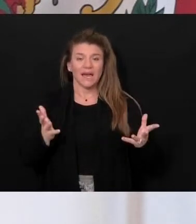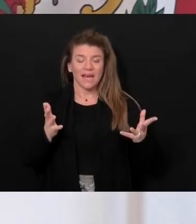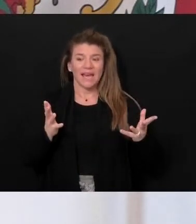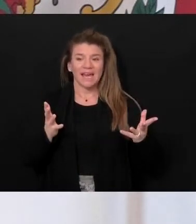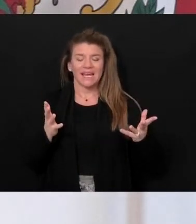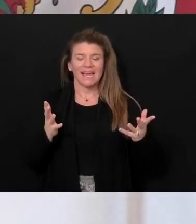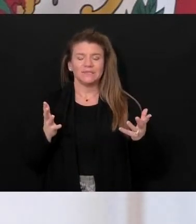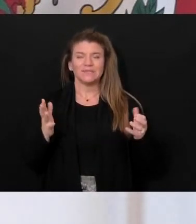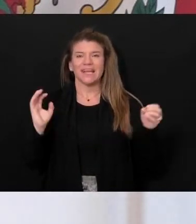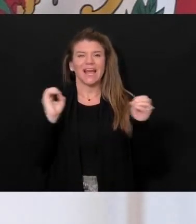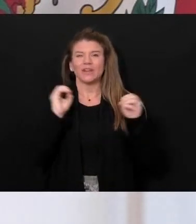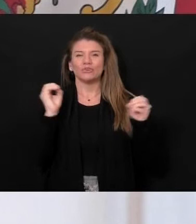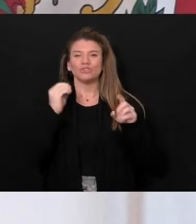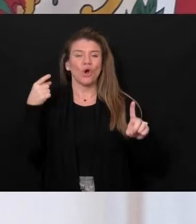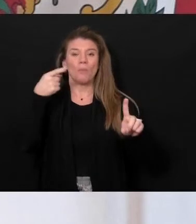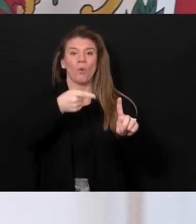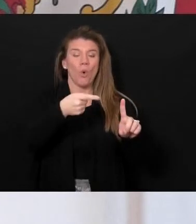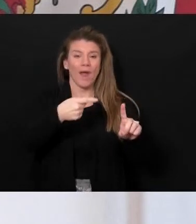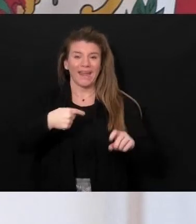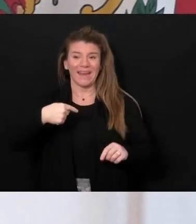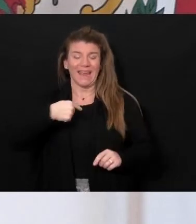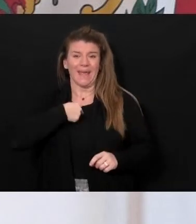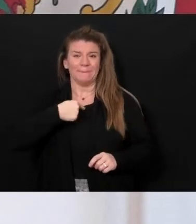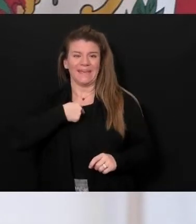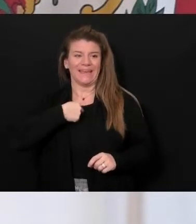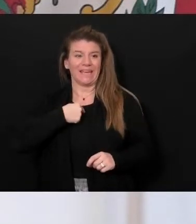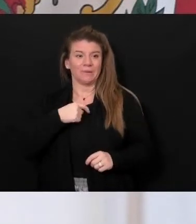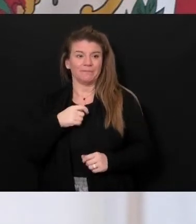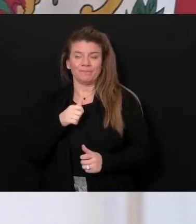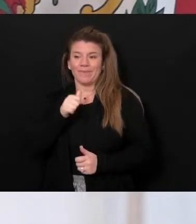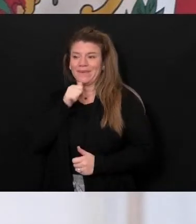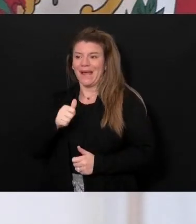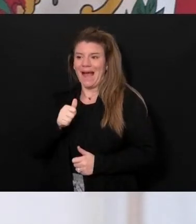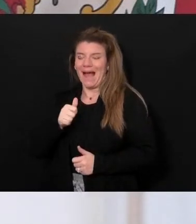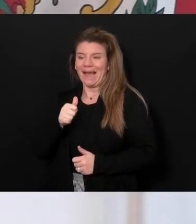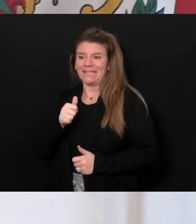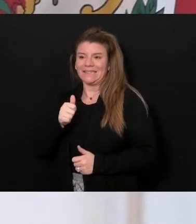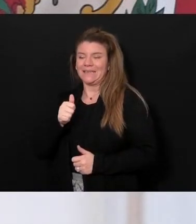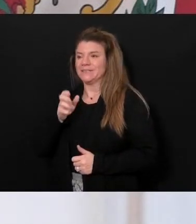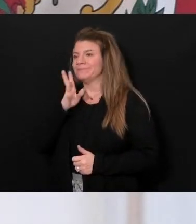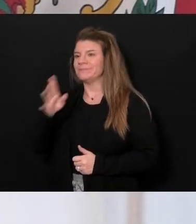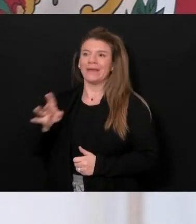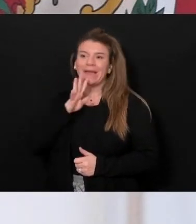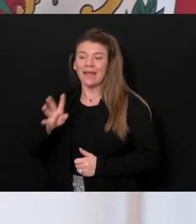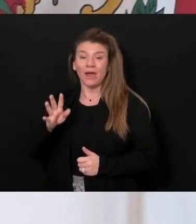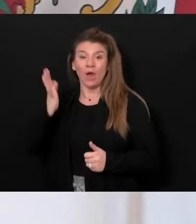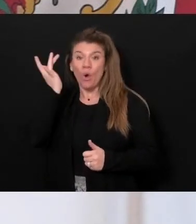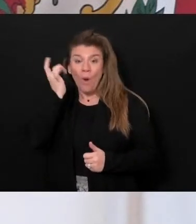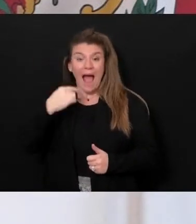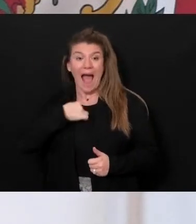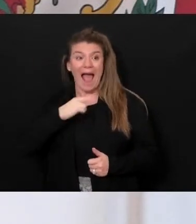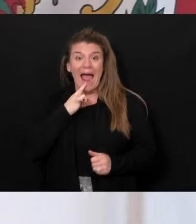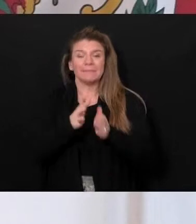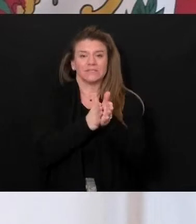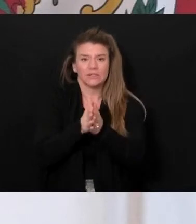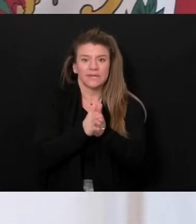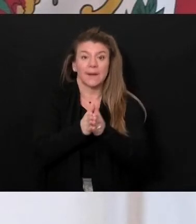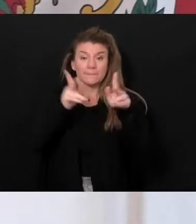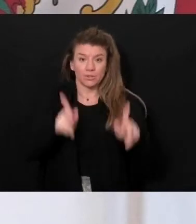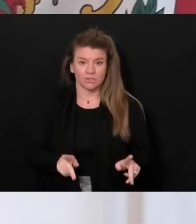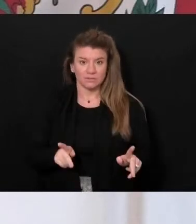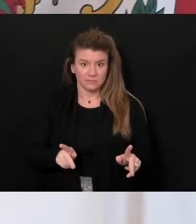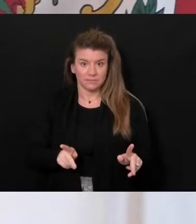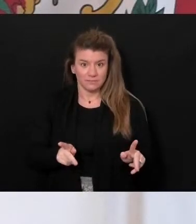there's no point in me holding back because I'm a passionate, enthusiastic guy, and I am telling